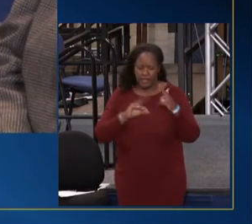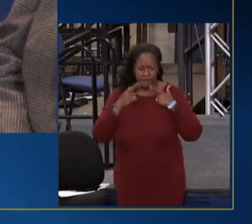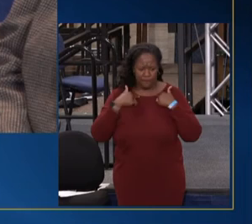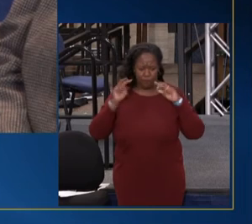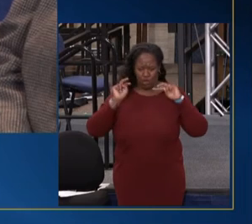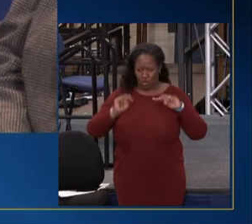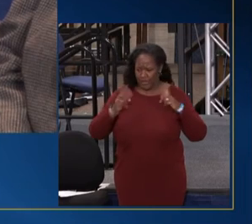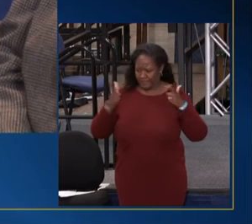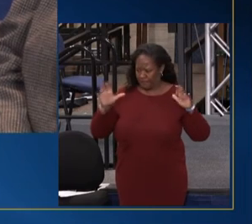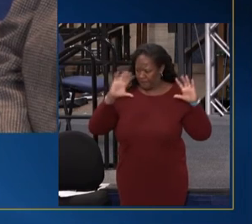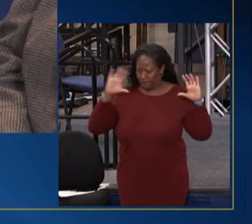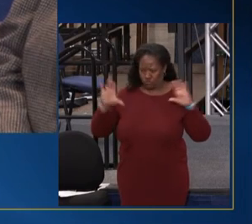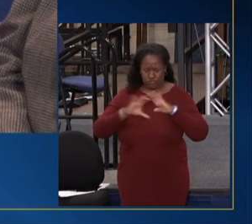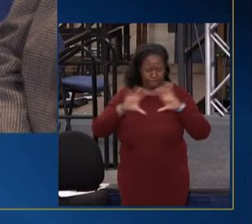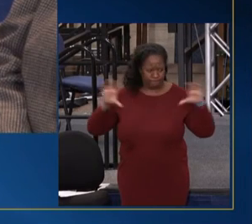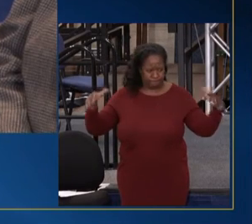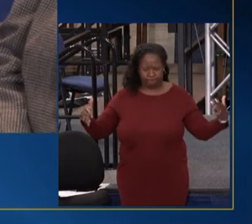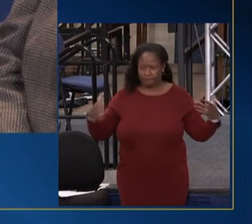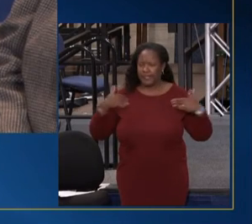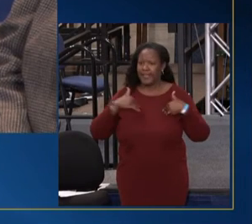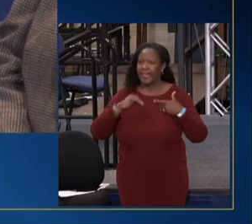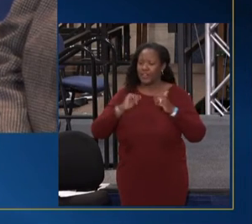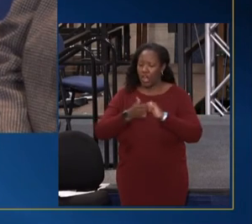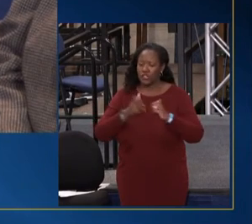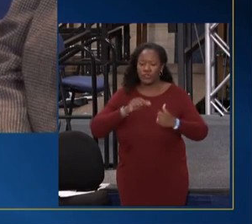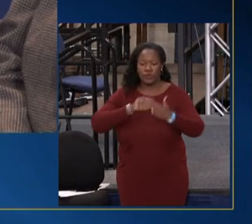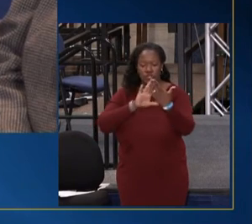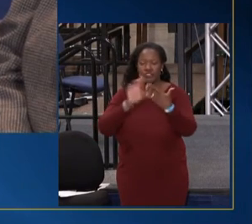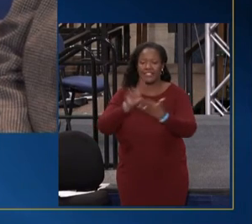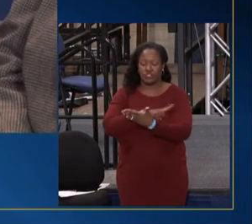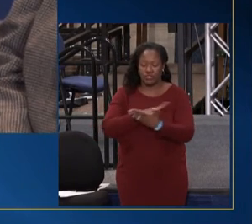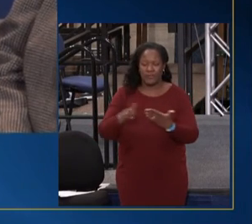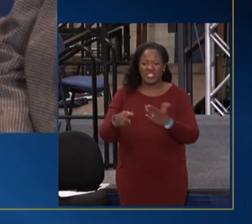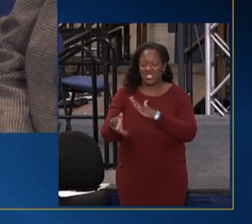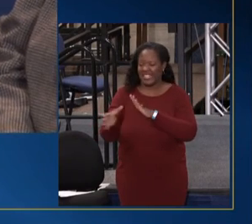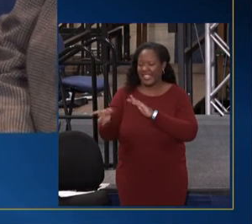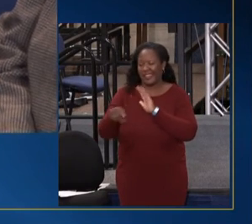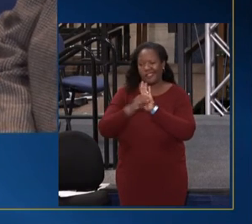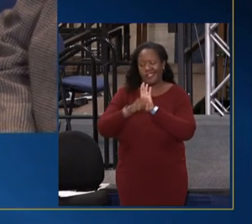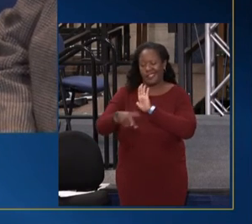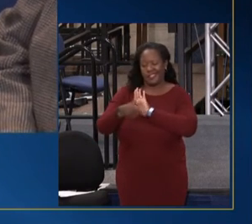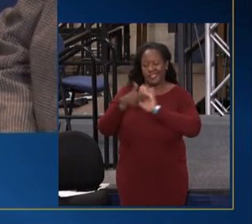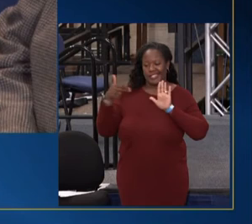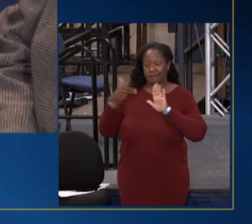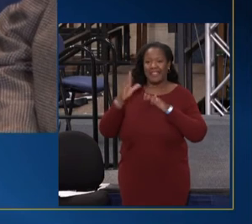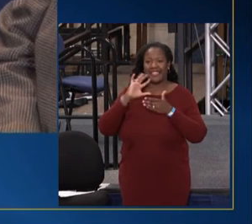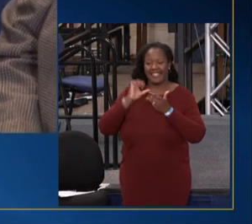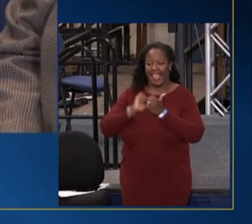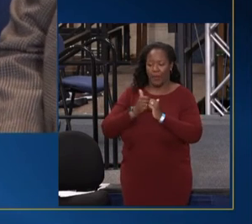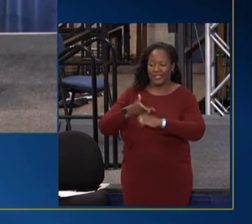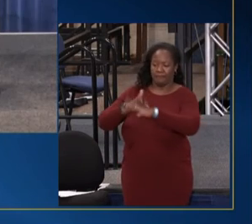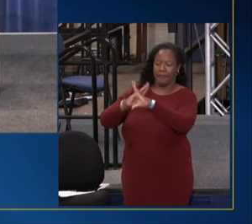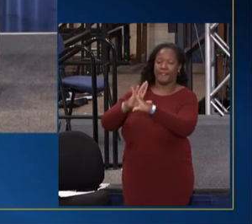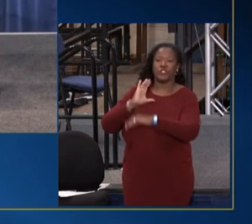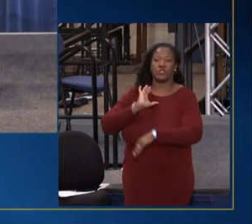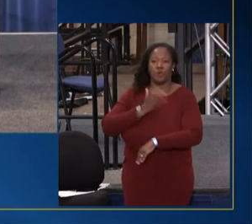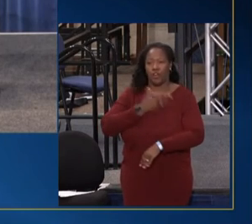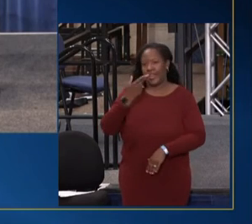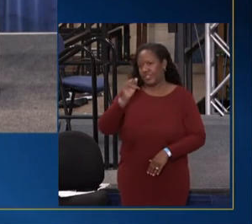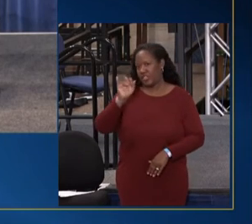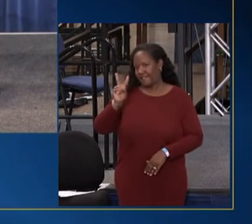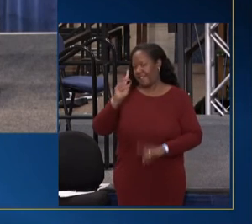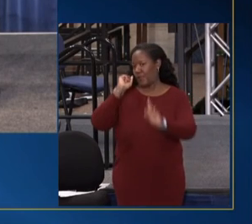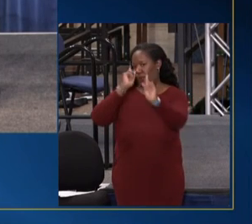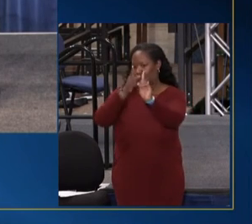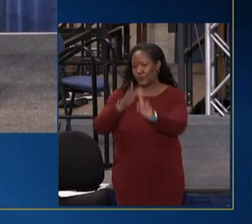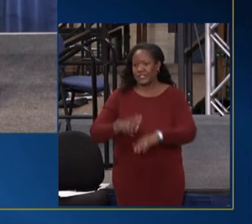landscape and also trying to address stigma and discrimination in the way it gets in the way of our HIV goals. Thank you.